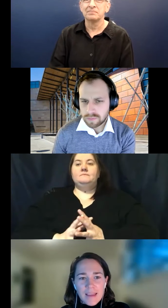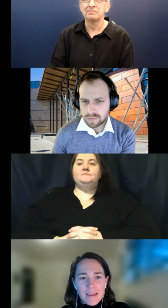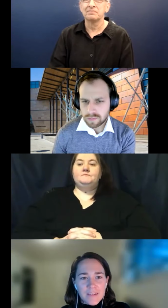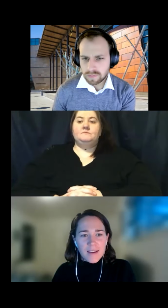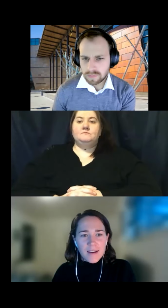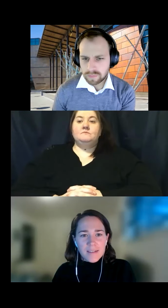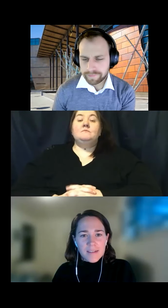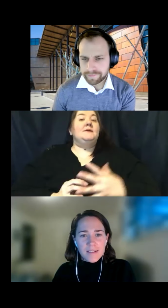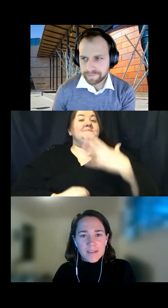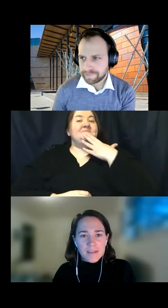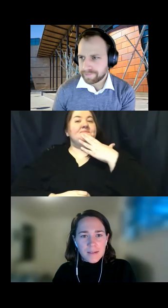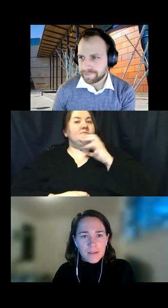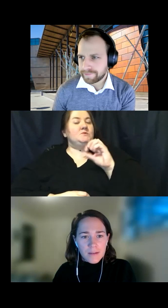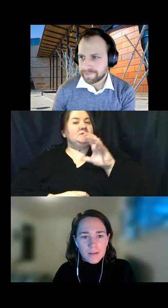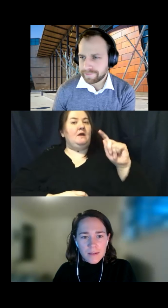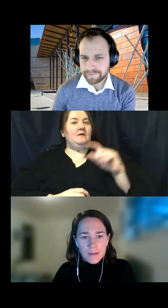Thank you, Scott.